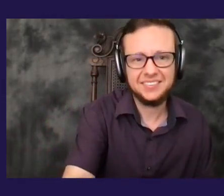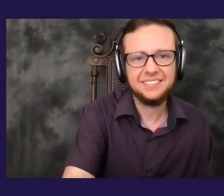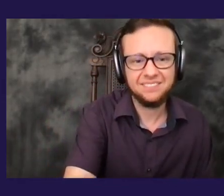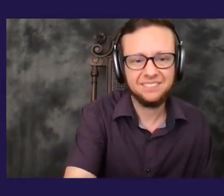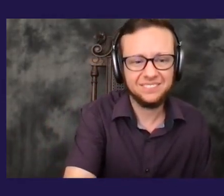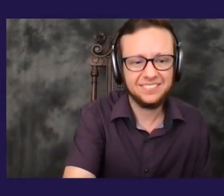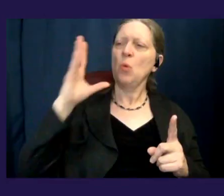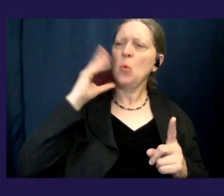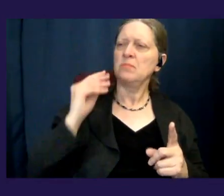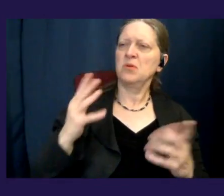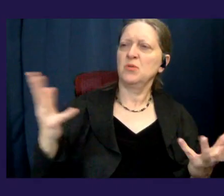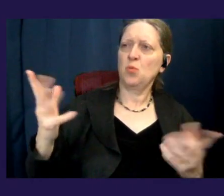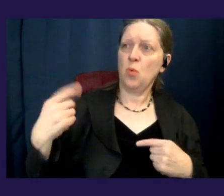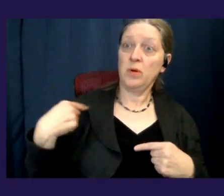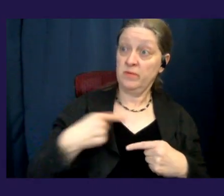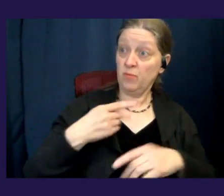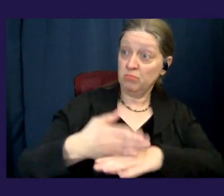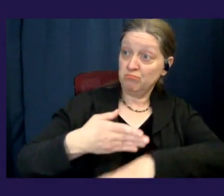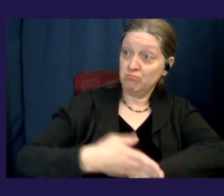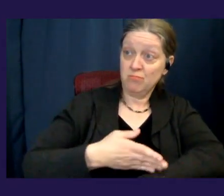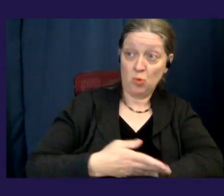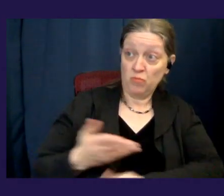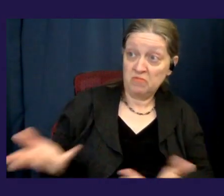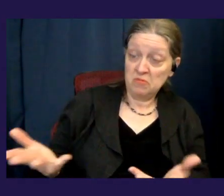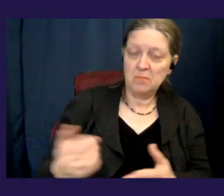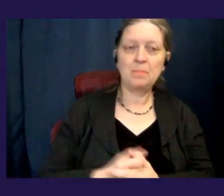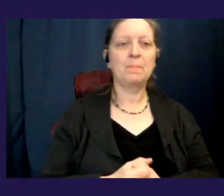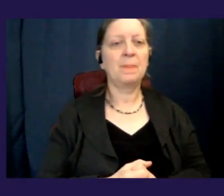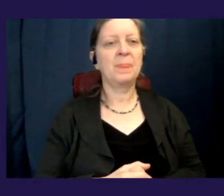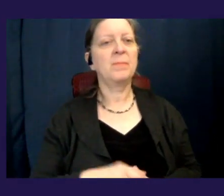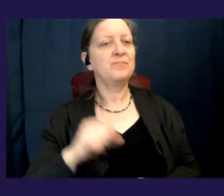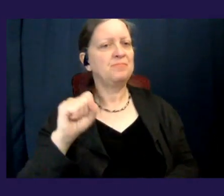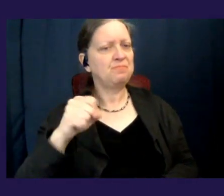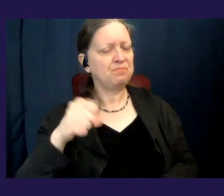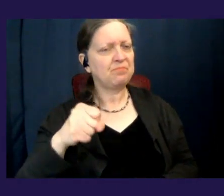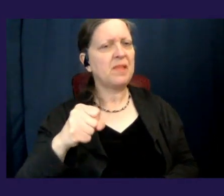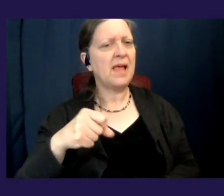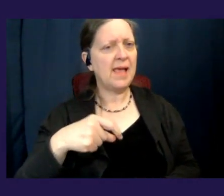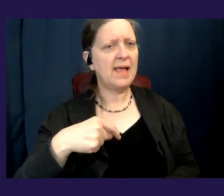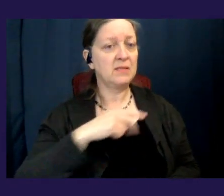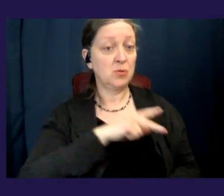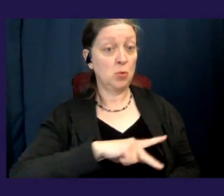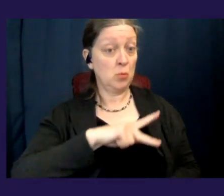progress? So I have had personally both